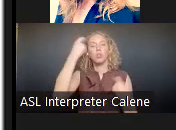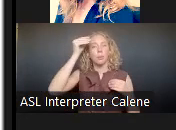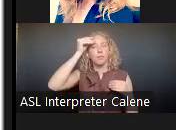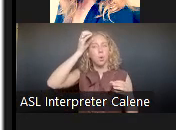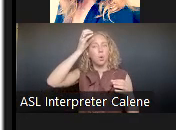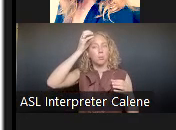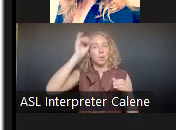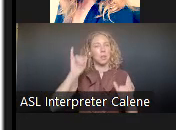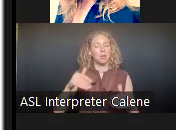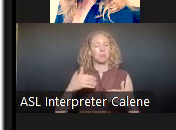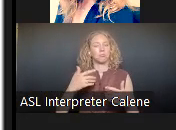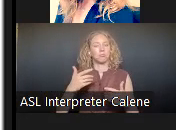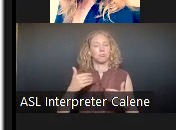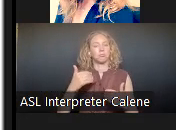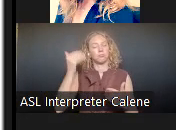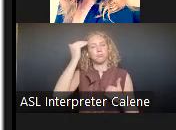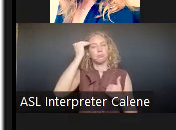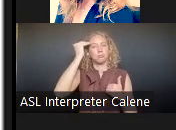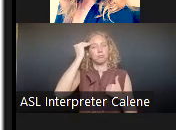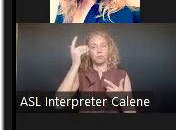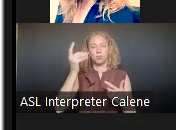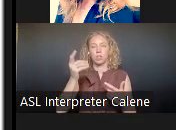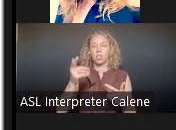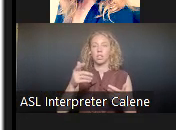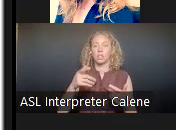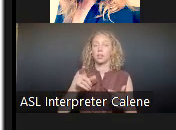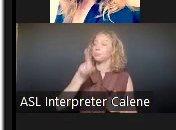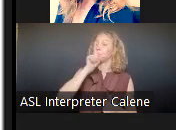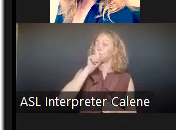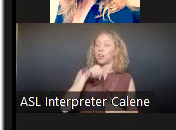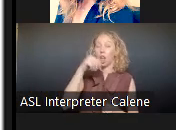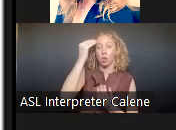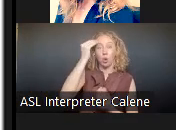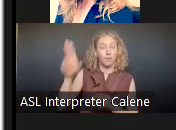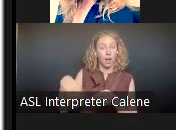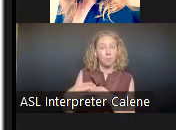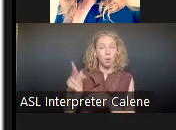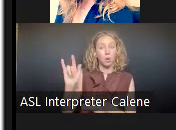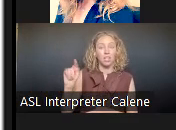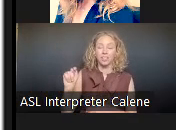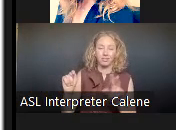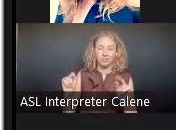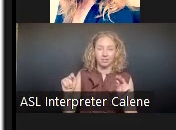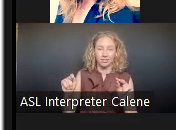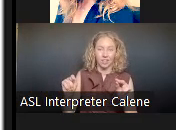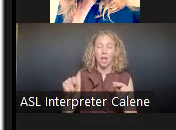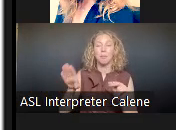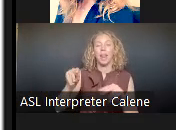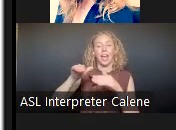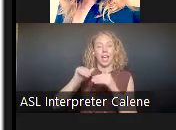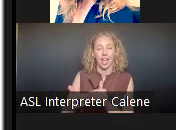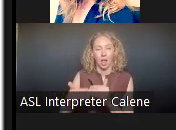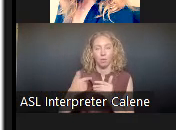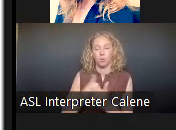mean not notifying a survivor about their kit. It's how you do that